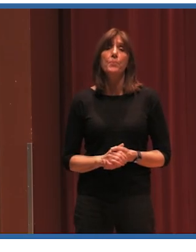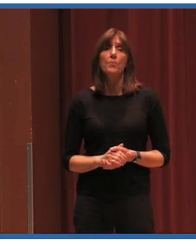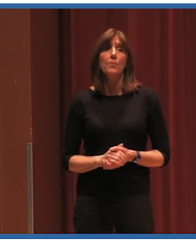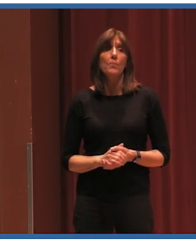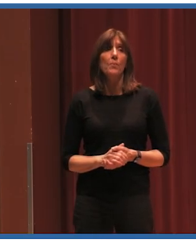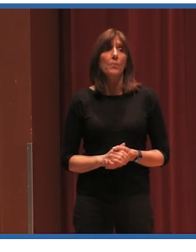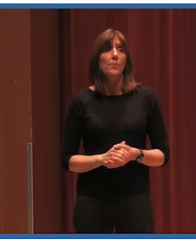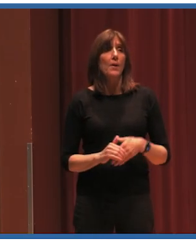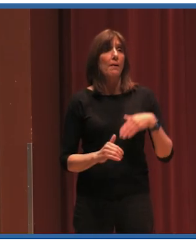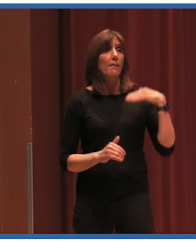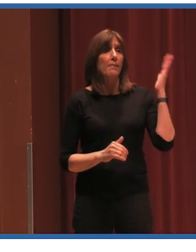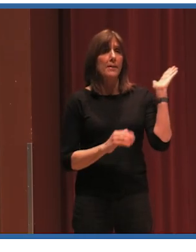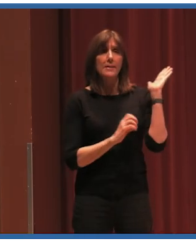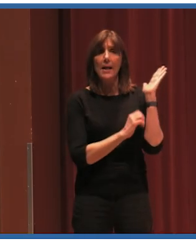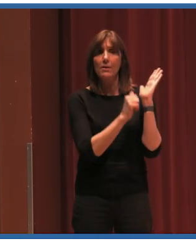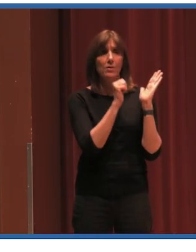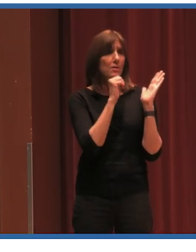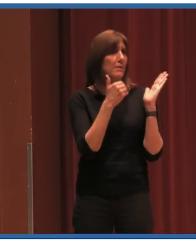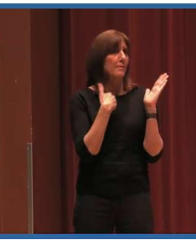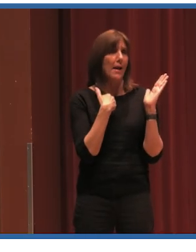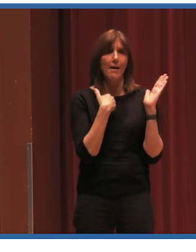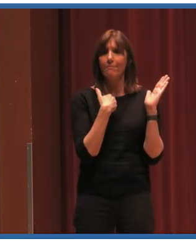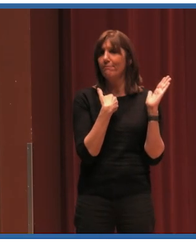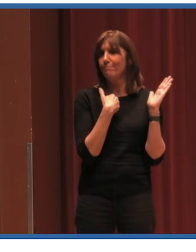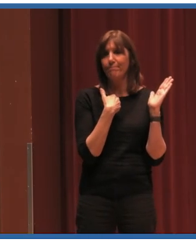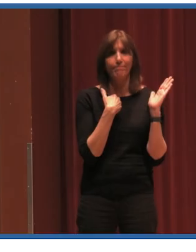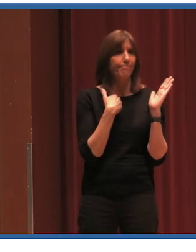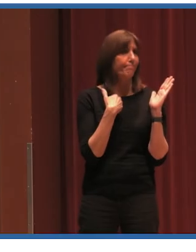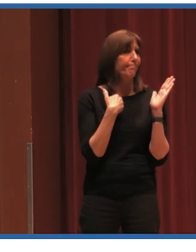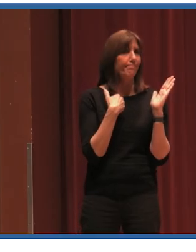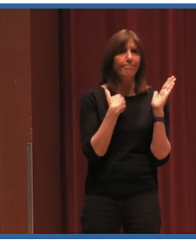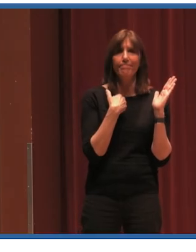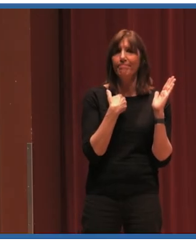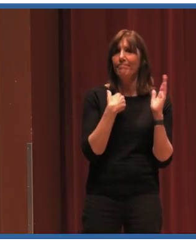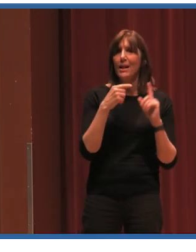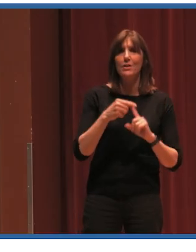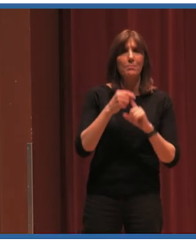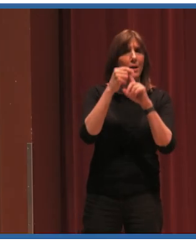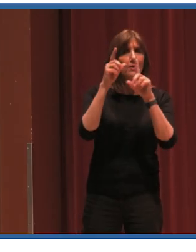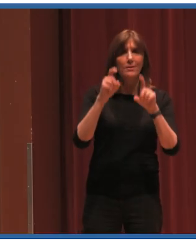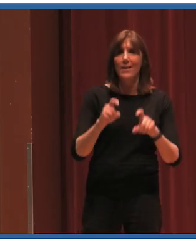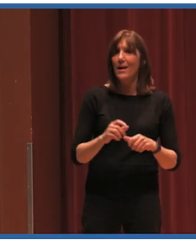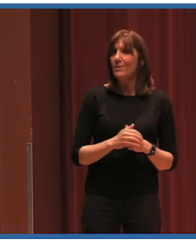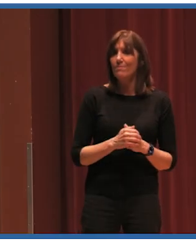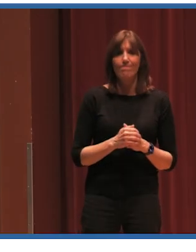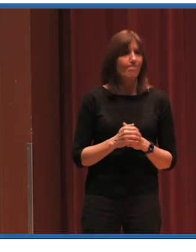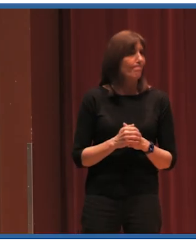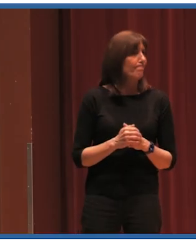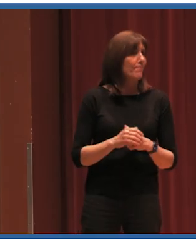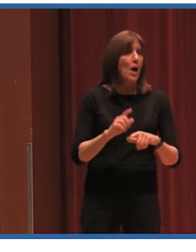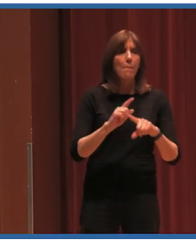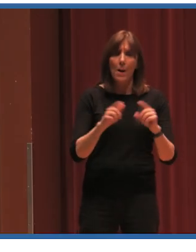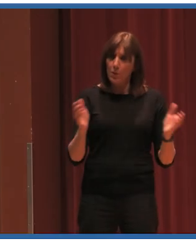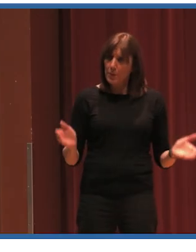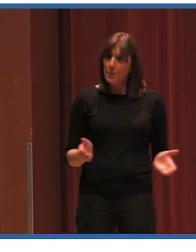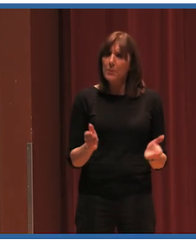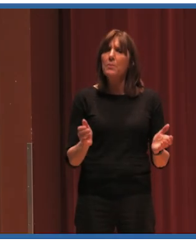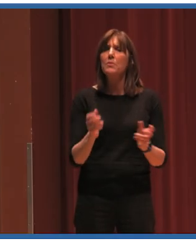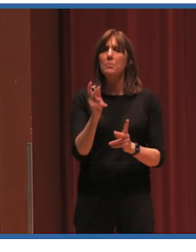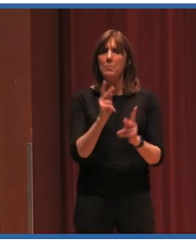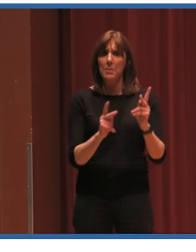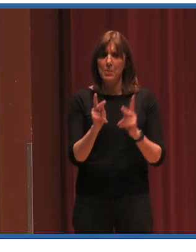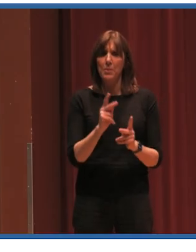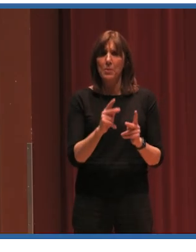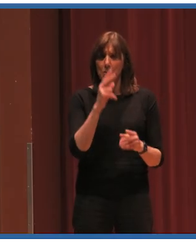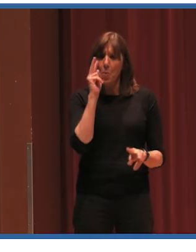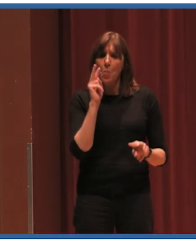This is a cancer that does not have an explicit screening modality, but it's one we encourage folks to keep